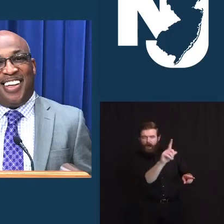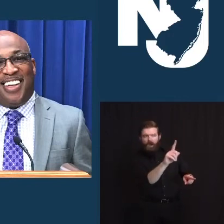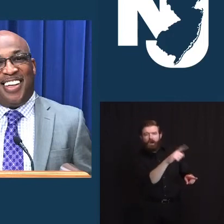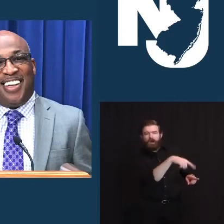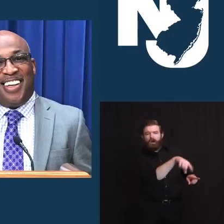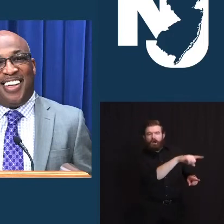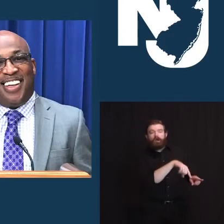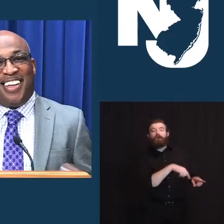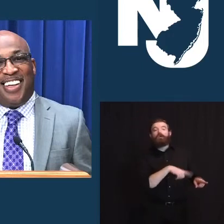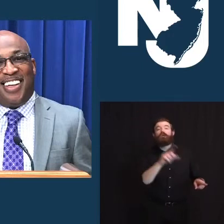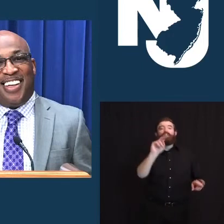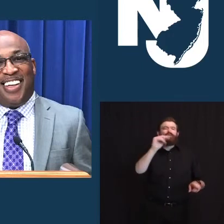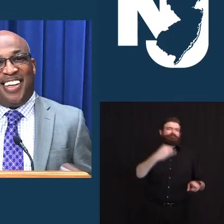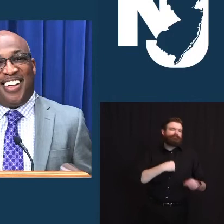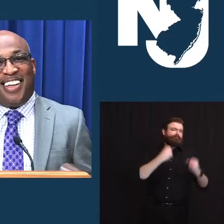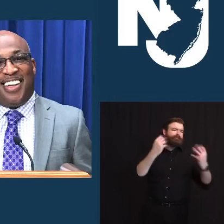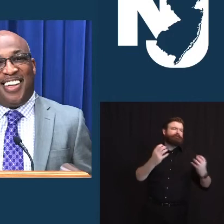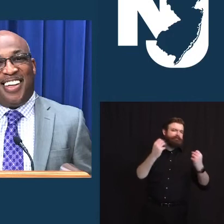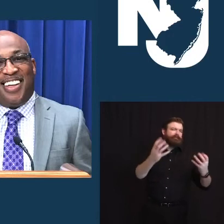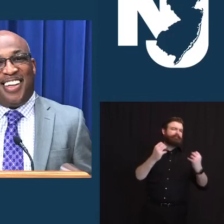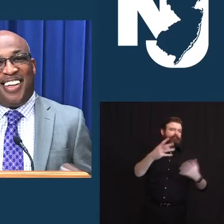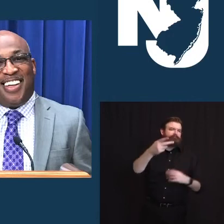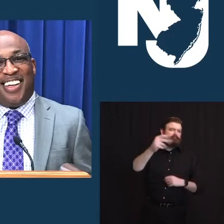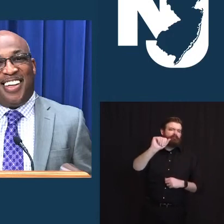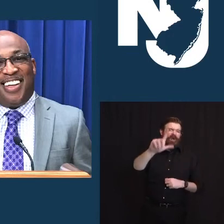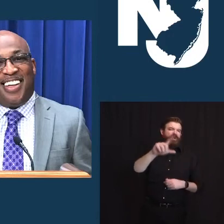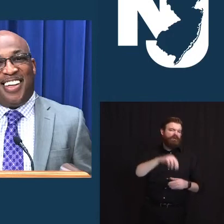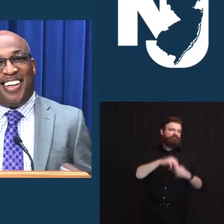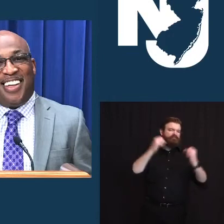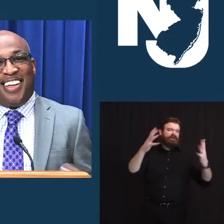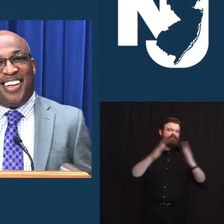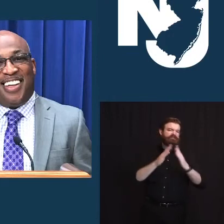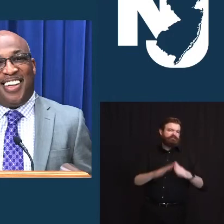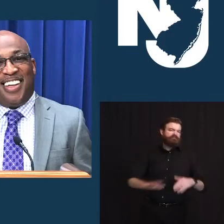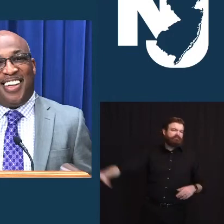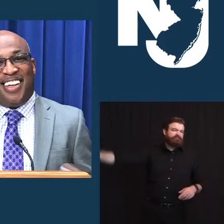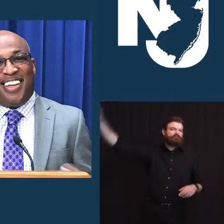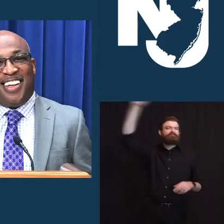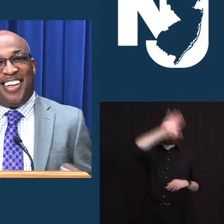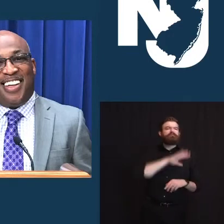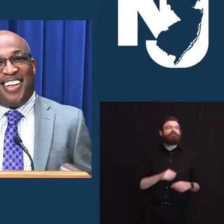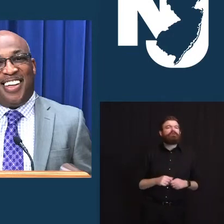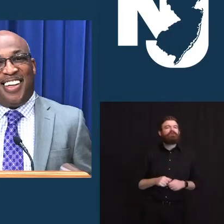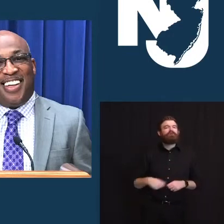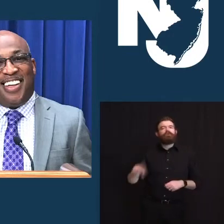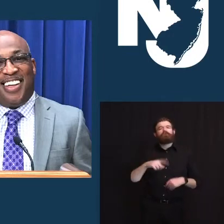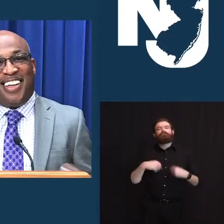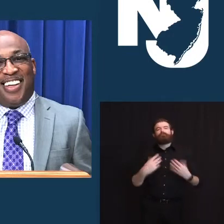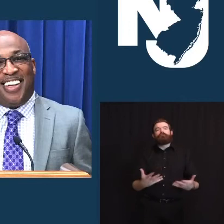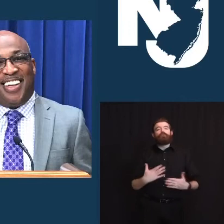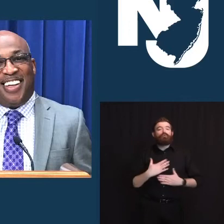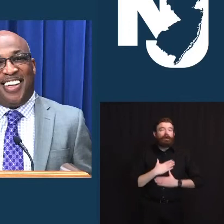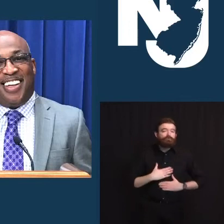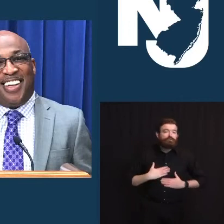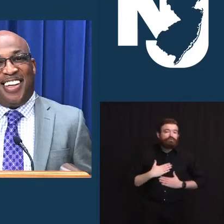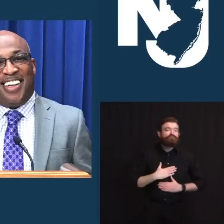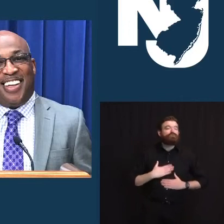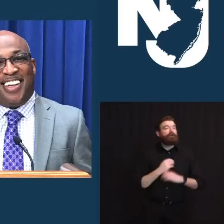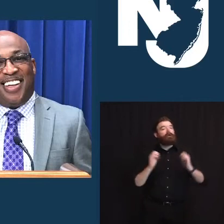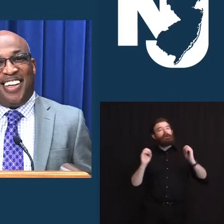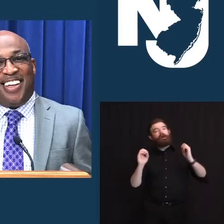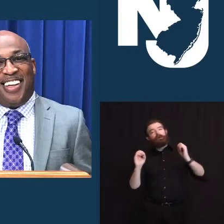state who have stepped up to provide essential recreational and educational opportunities in their communities. By the way, check